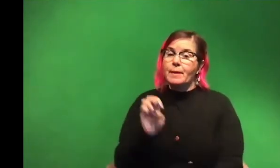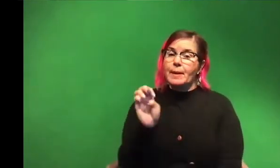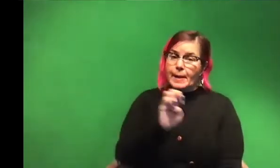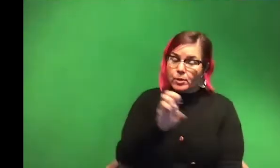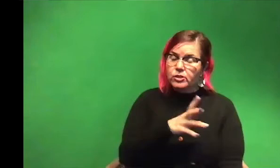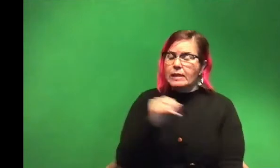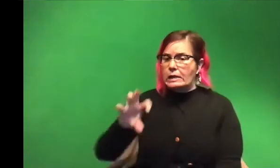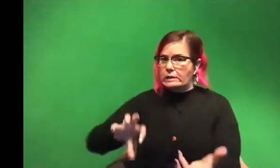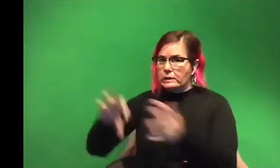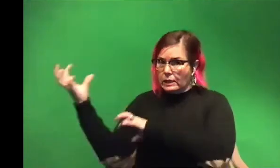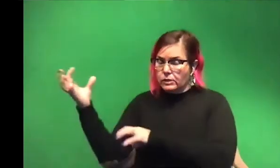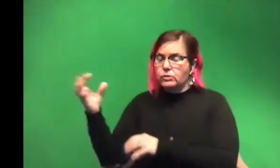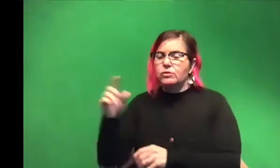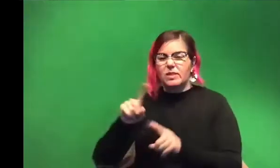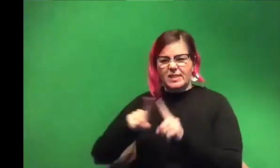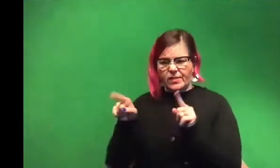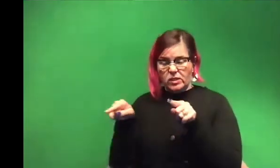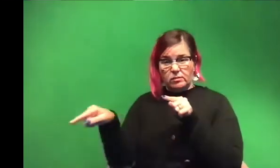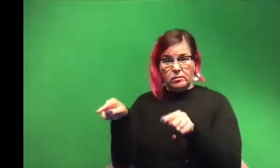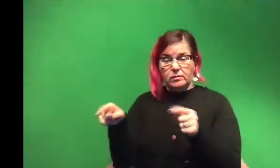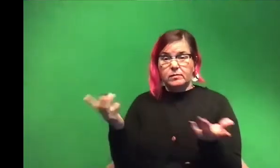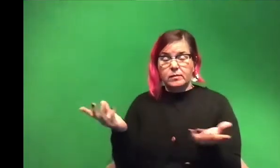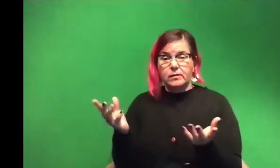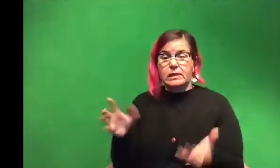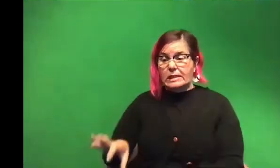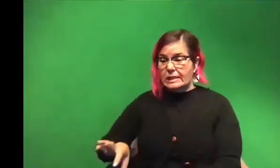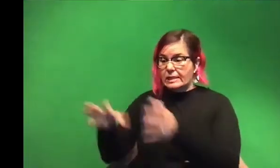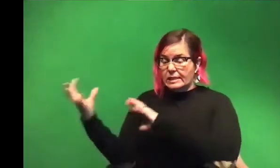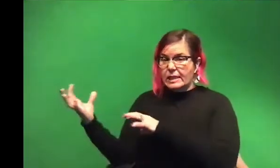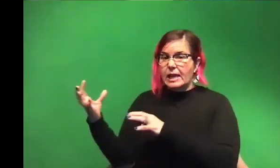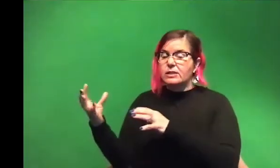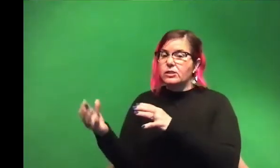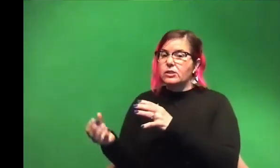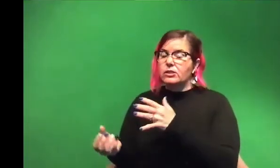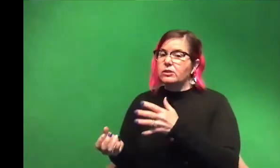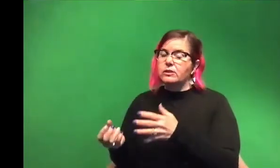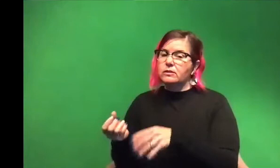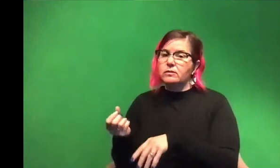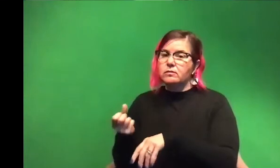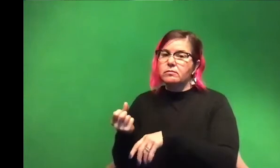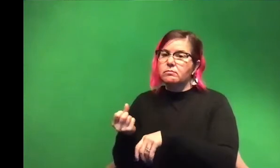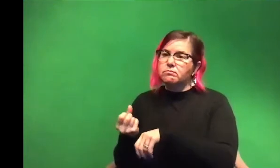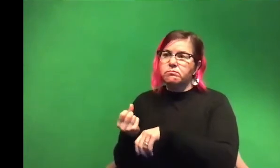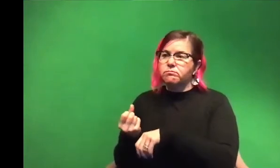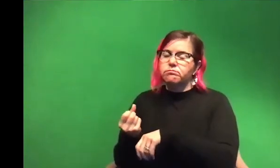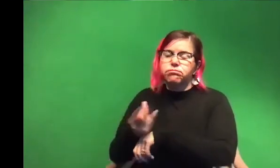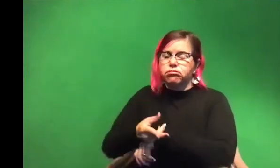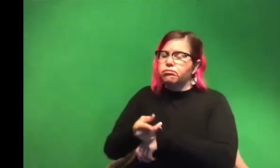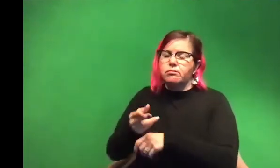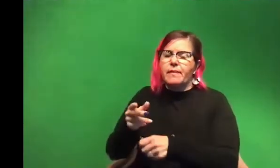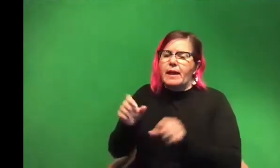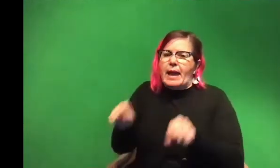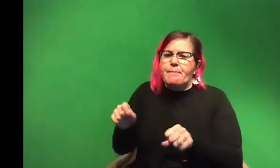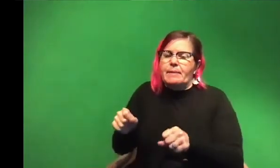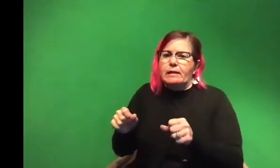disasters. And really, the only difference between the two is that disasters supersede the capabilities of the local government. As